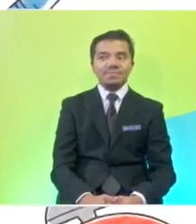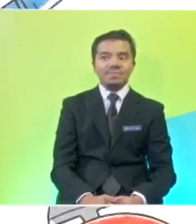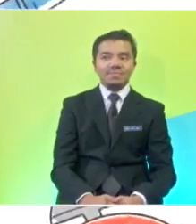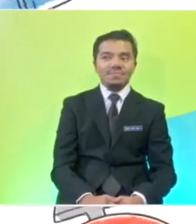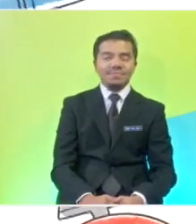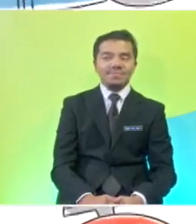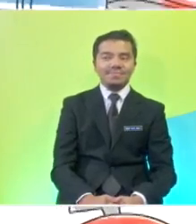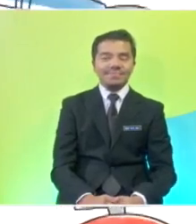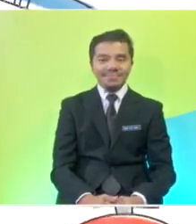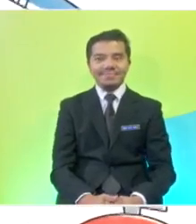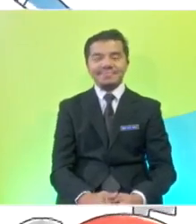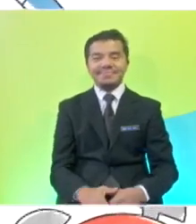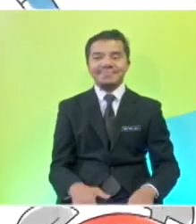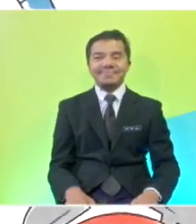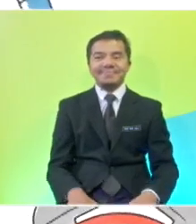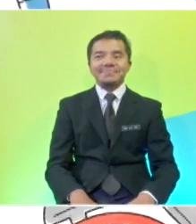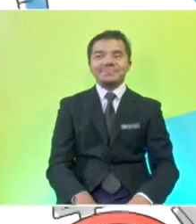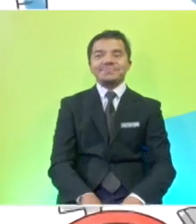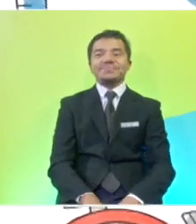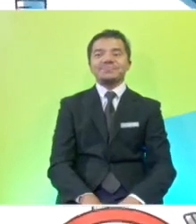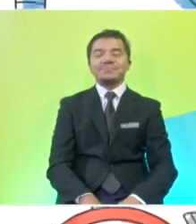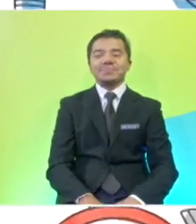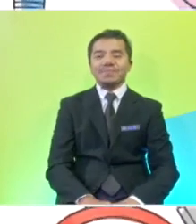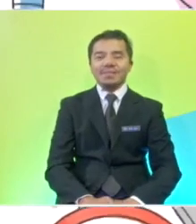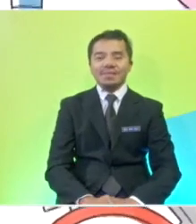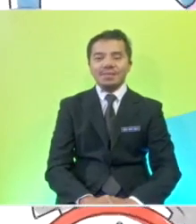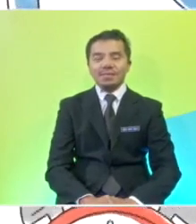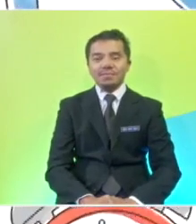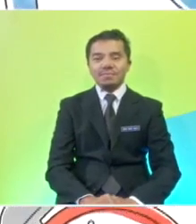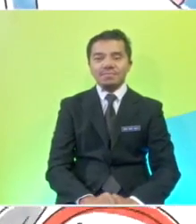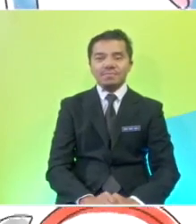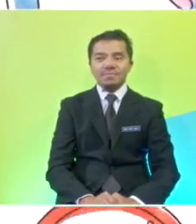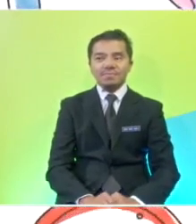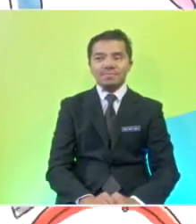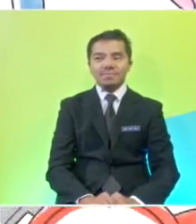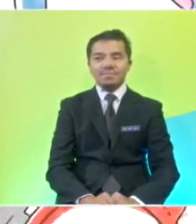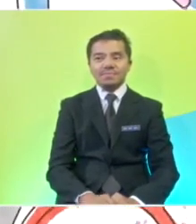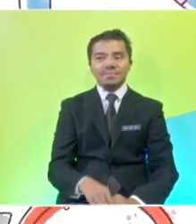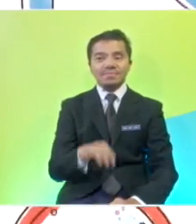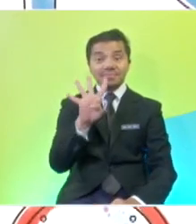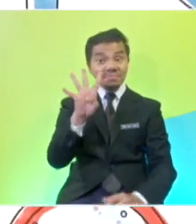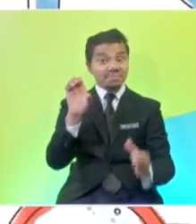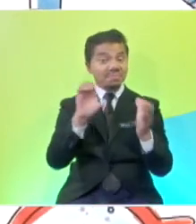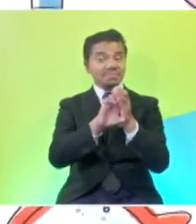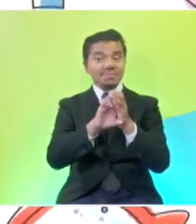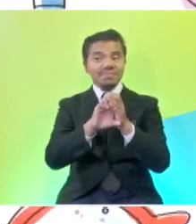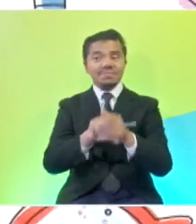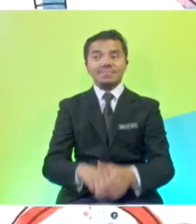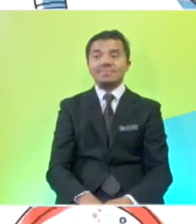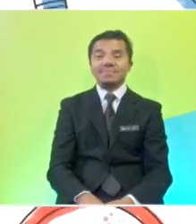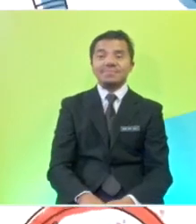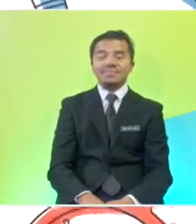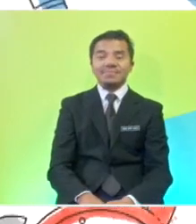can't. You Yeah, can't, right? you can't control. So it's an involuntary action. Yes, Nice one. involuntary. Well done. Okay, one more. Who is that? Yoga. Yes.